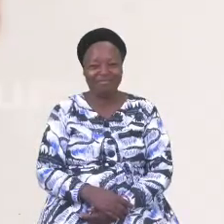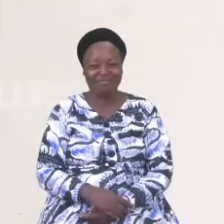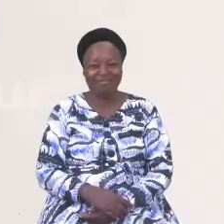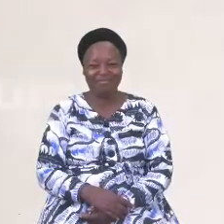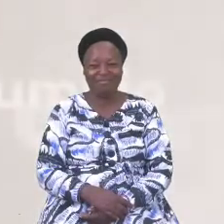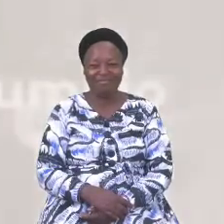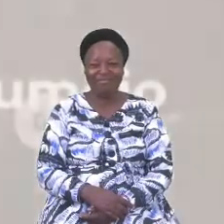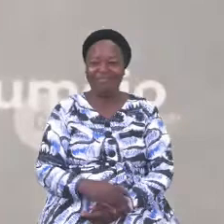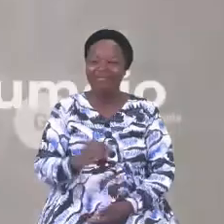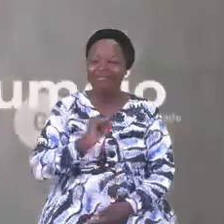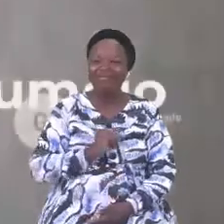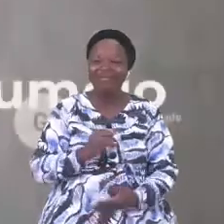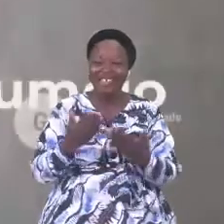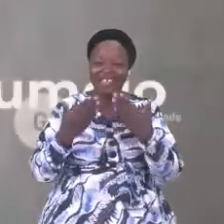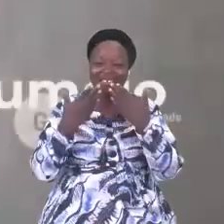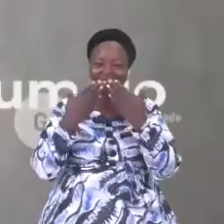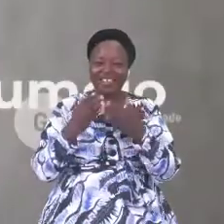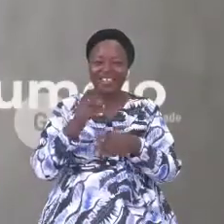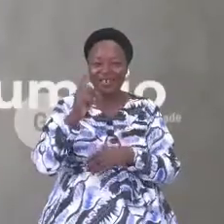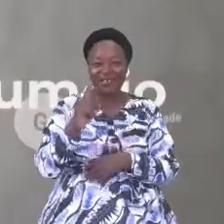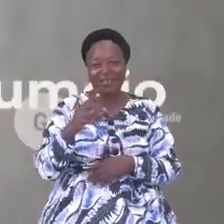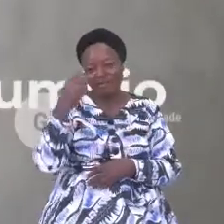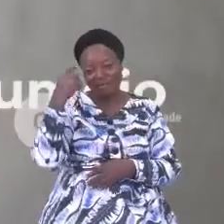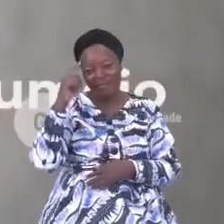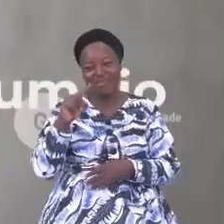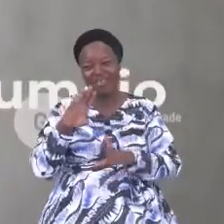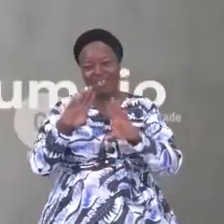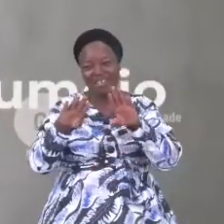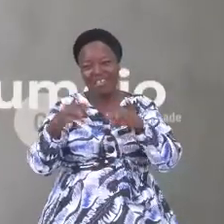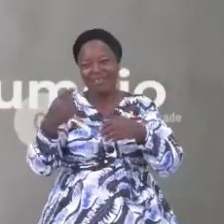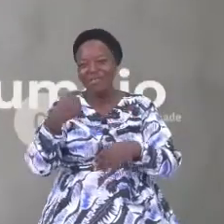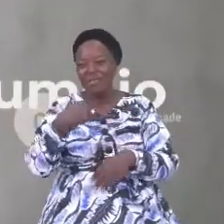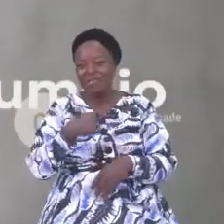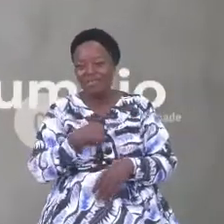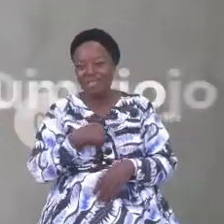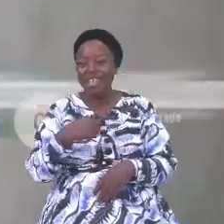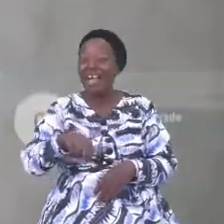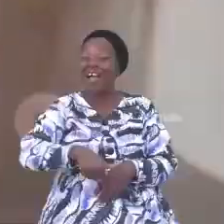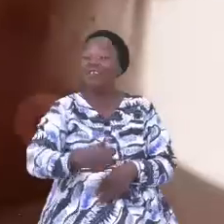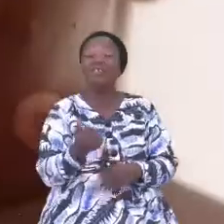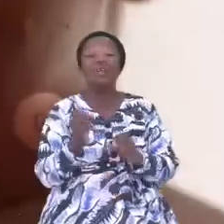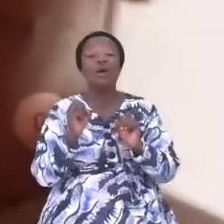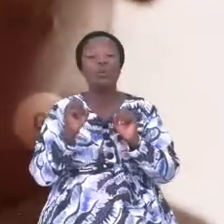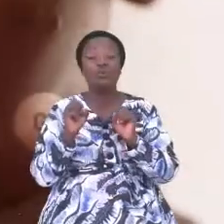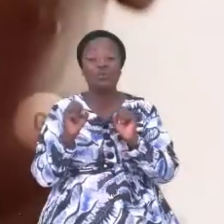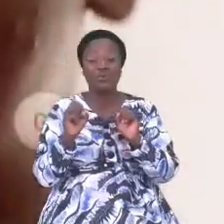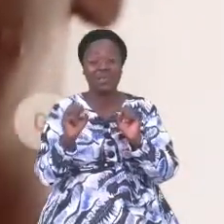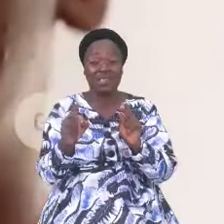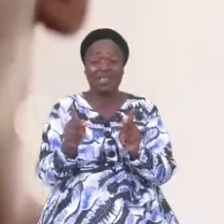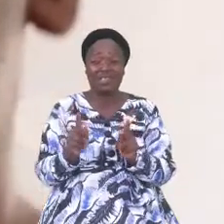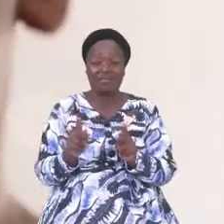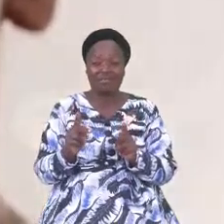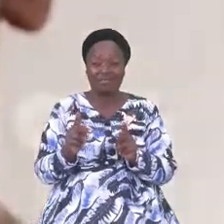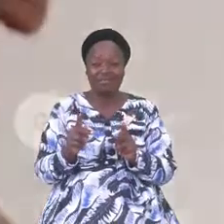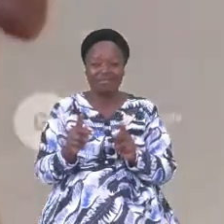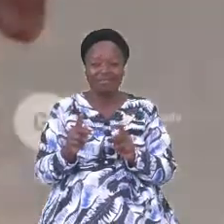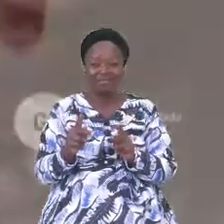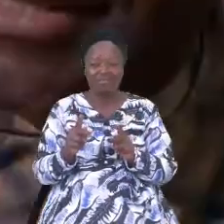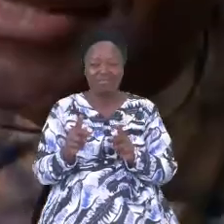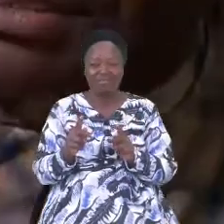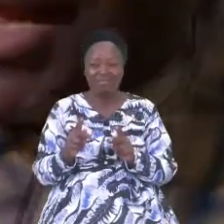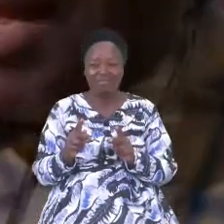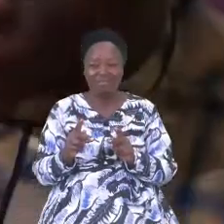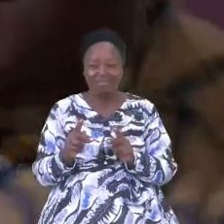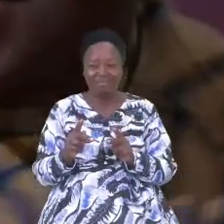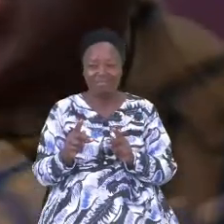I thank God for giving me another chance. The case of Esther Ojimojo, my younger sister,